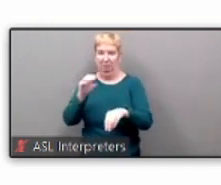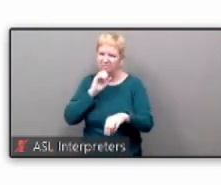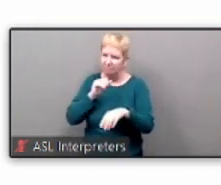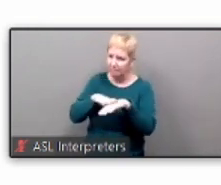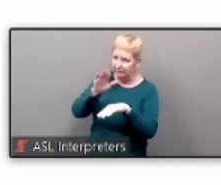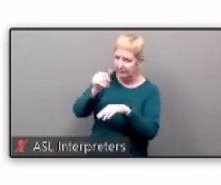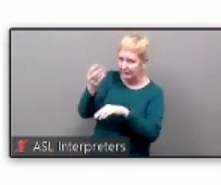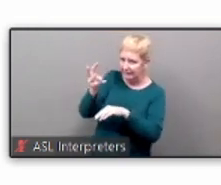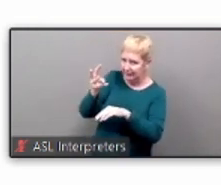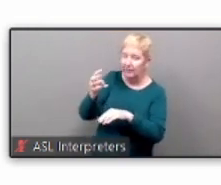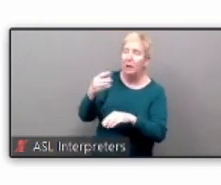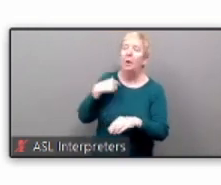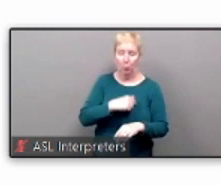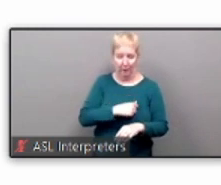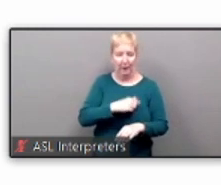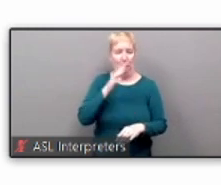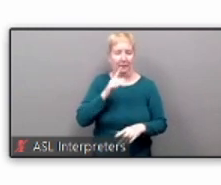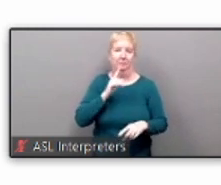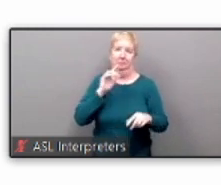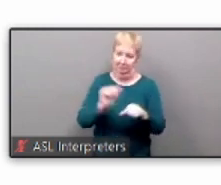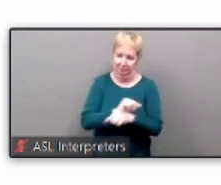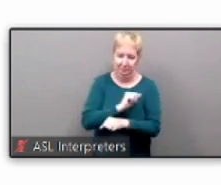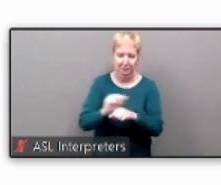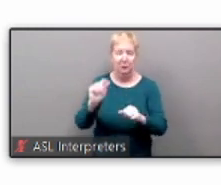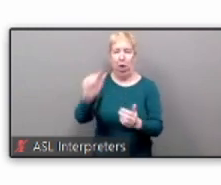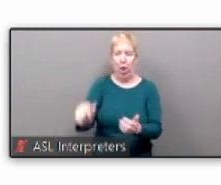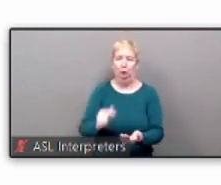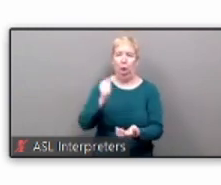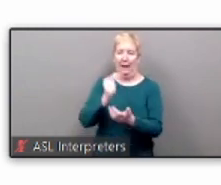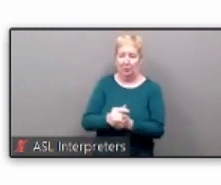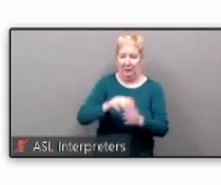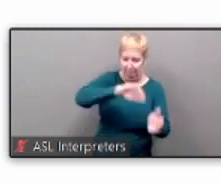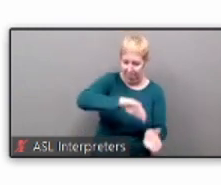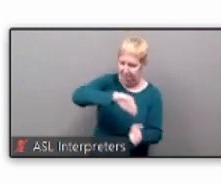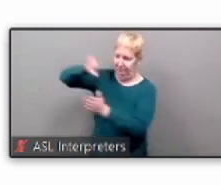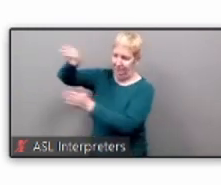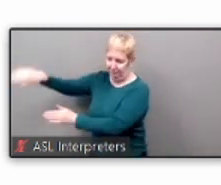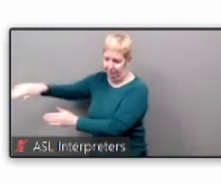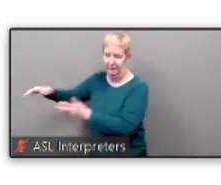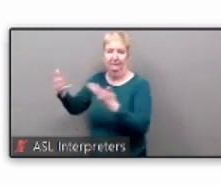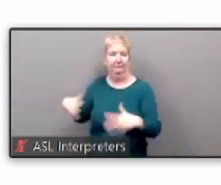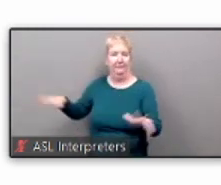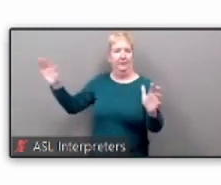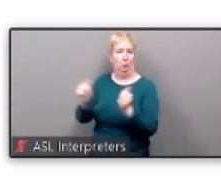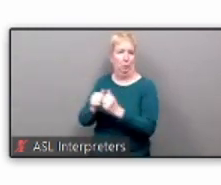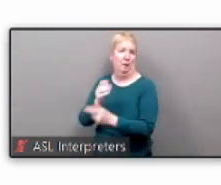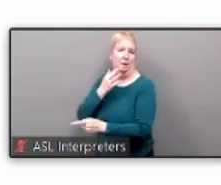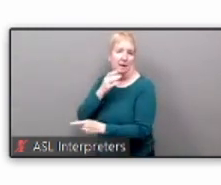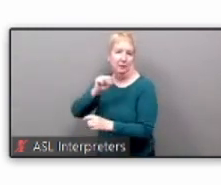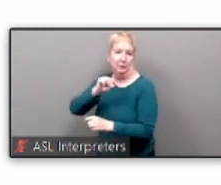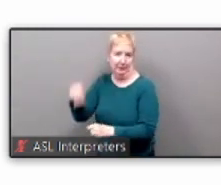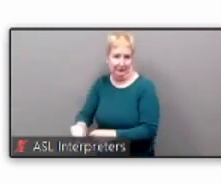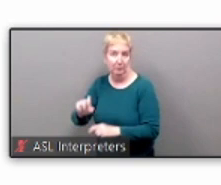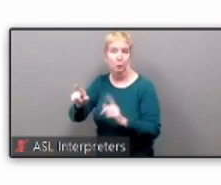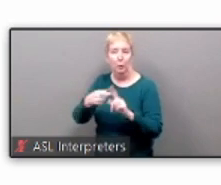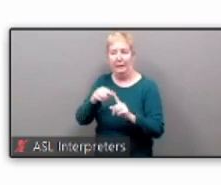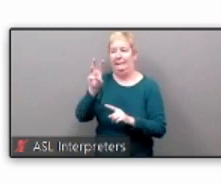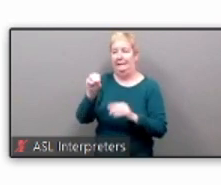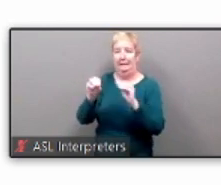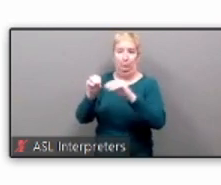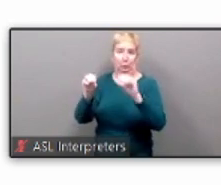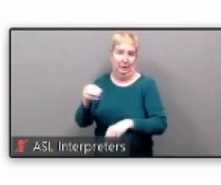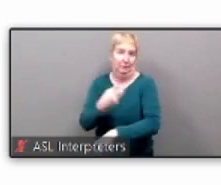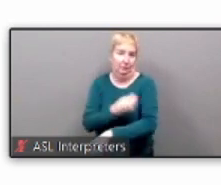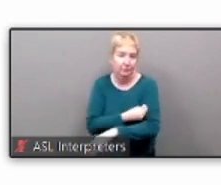will graduate from the red, yellow, green, turquoise county color system. Please keep in mind that Native communities are